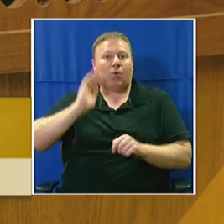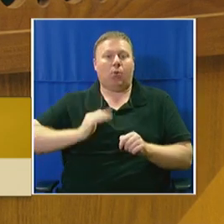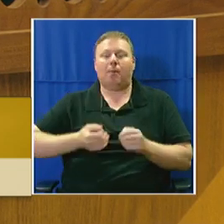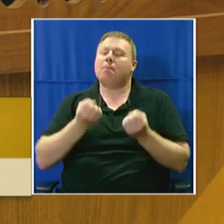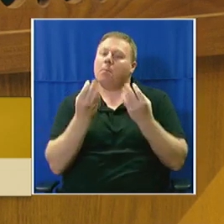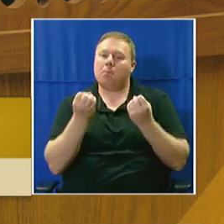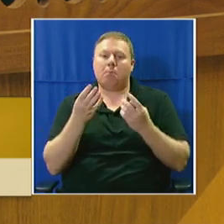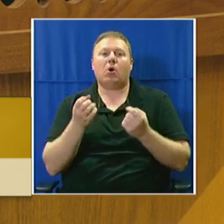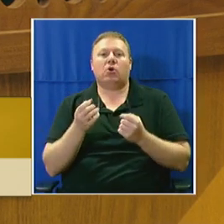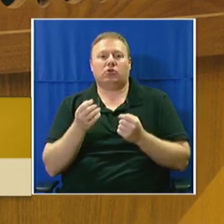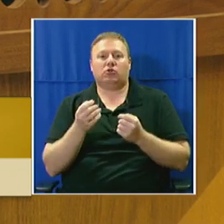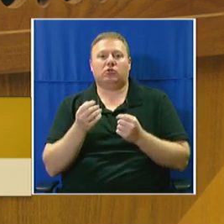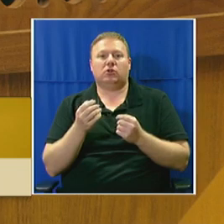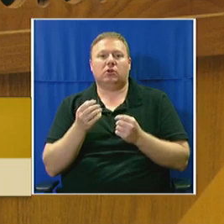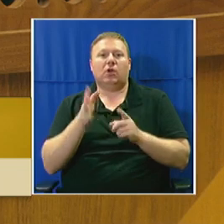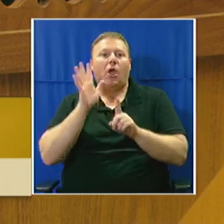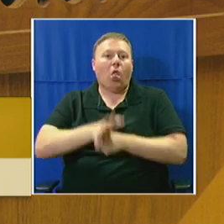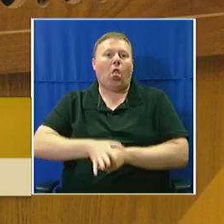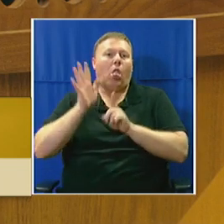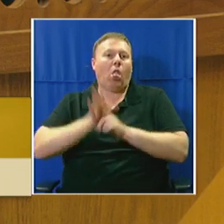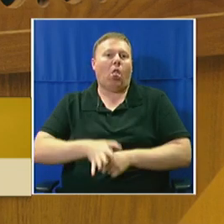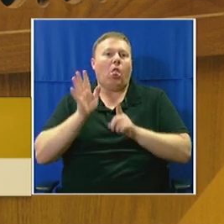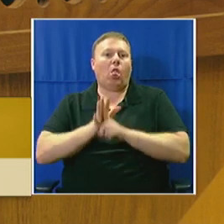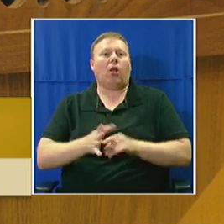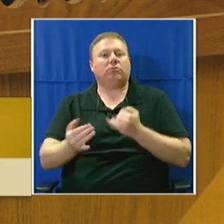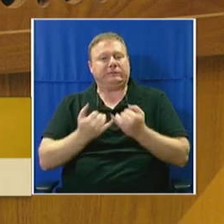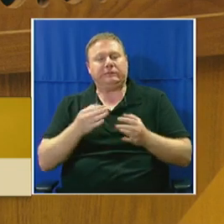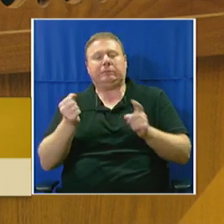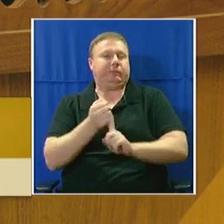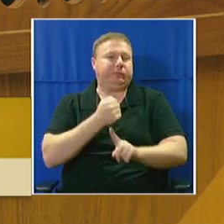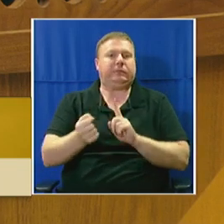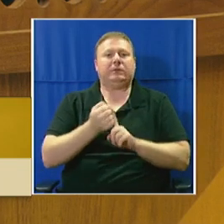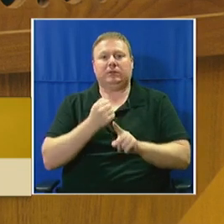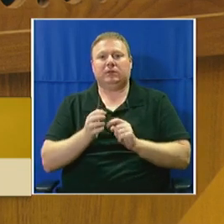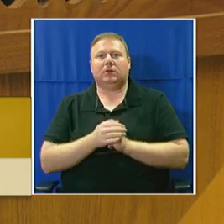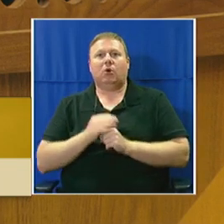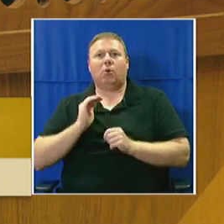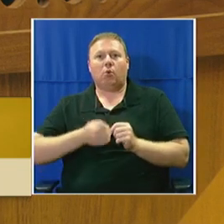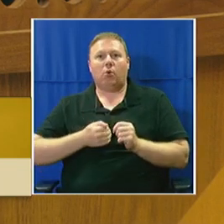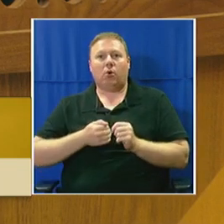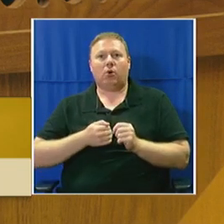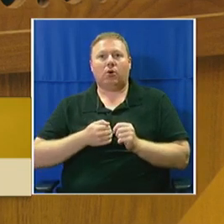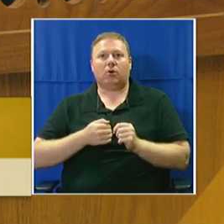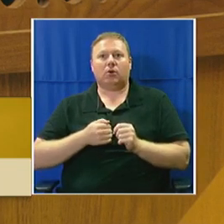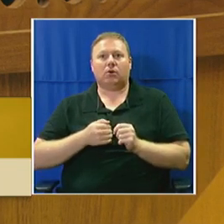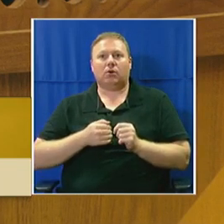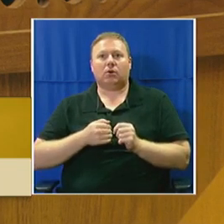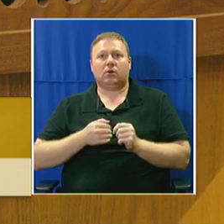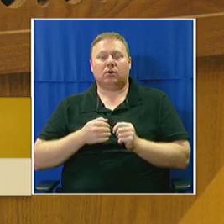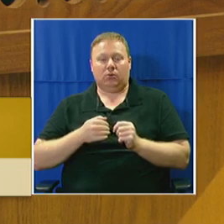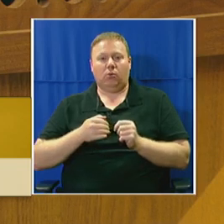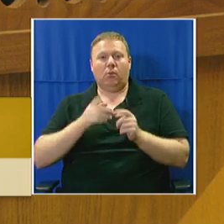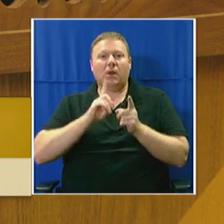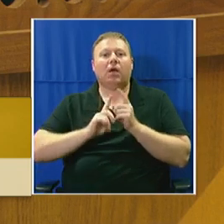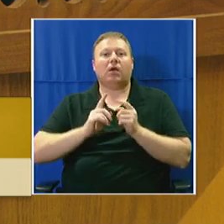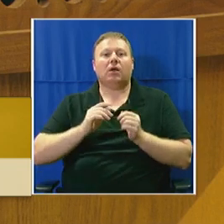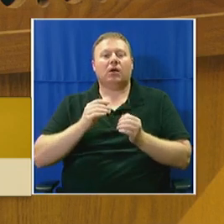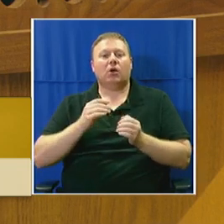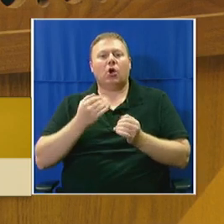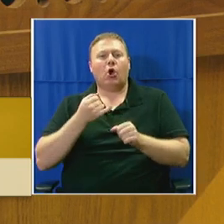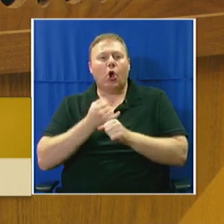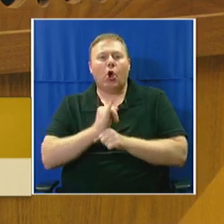women in particular we recognize that while patriarchy and sexism are pervasive in our society it is black women who suffer the